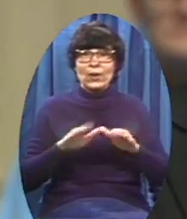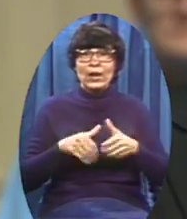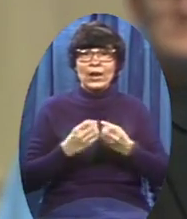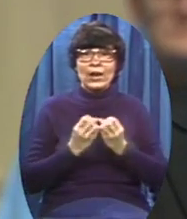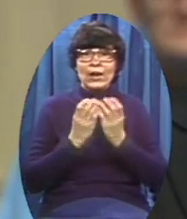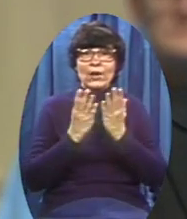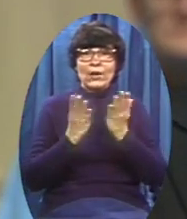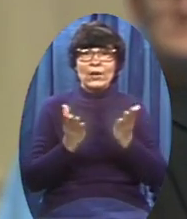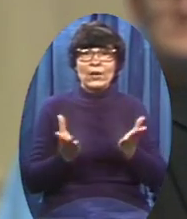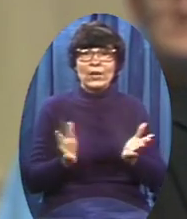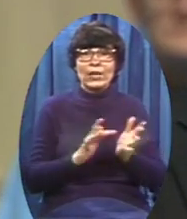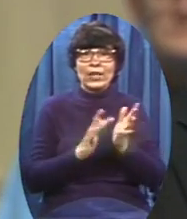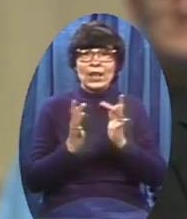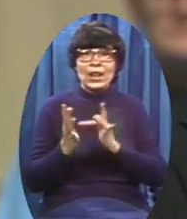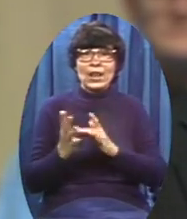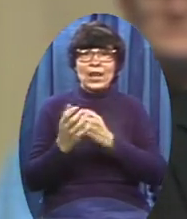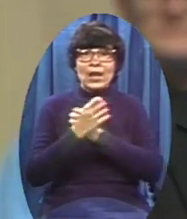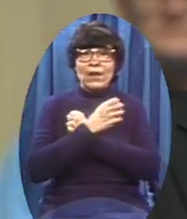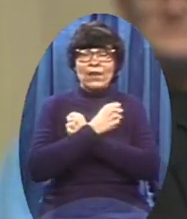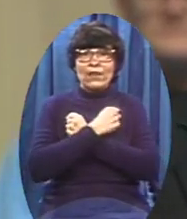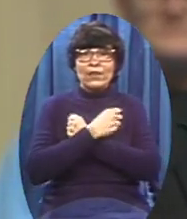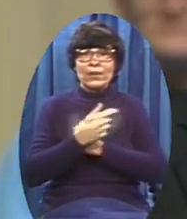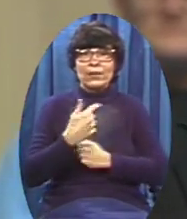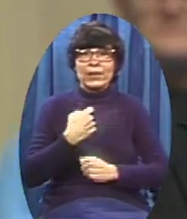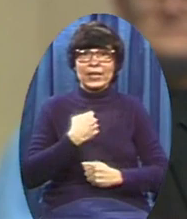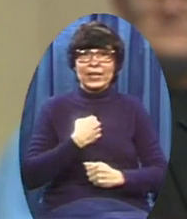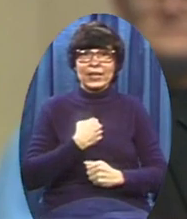Oh, how He loved me.